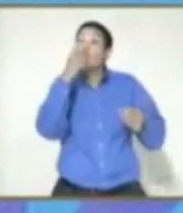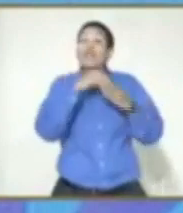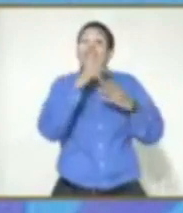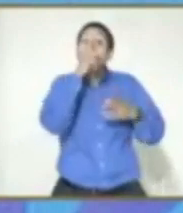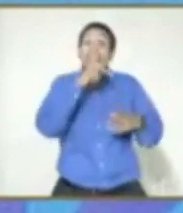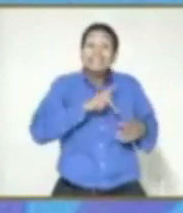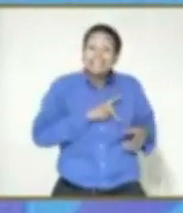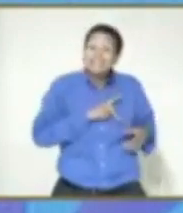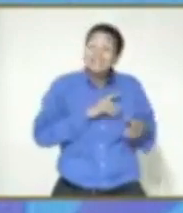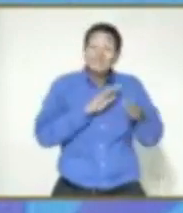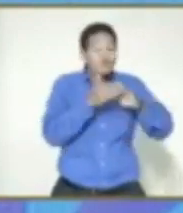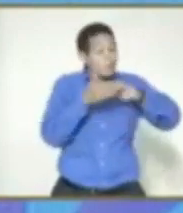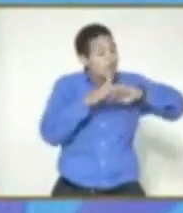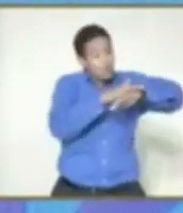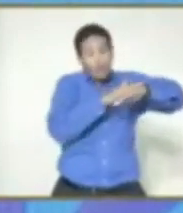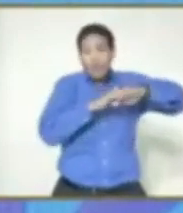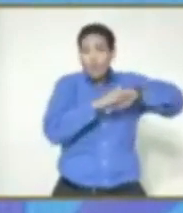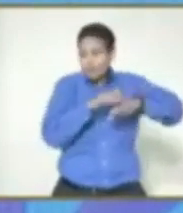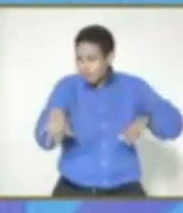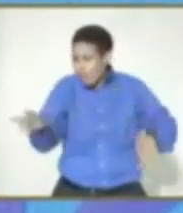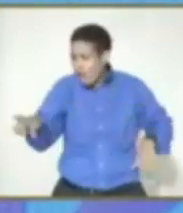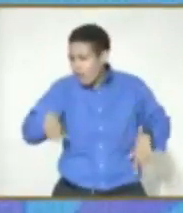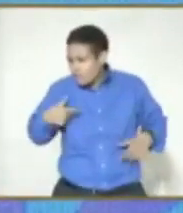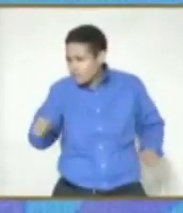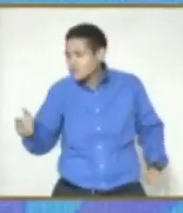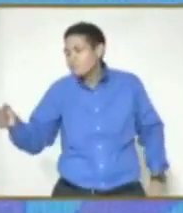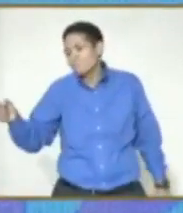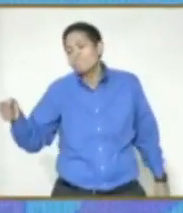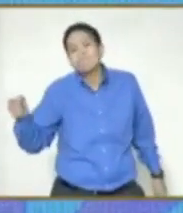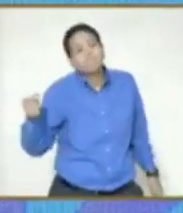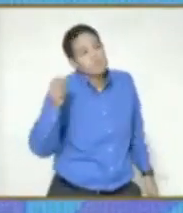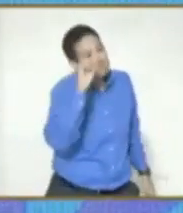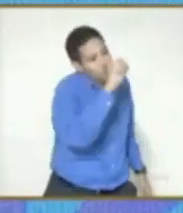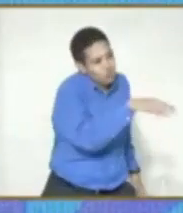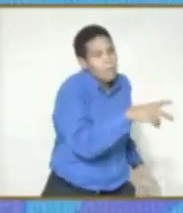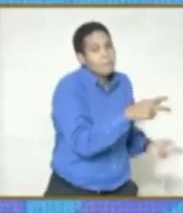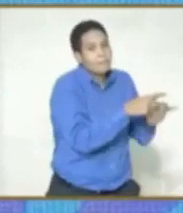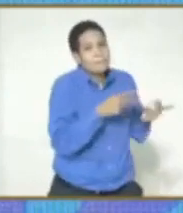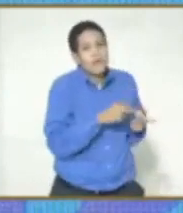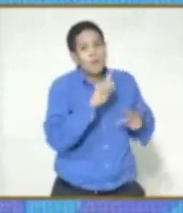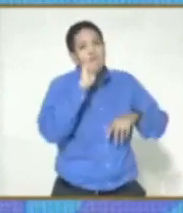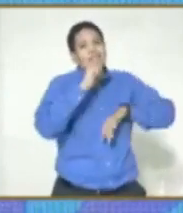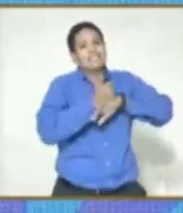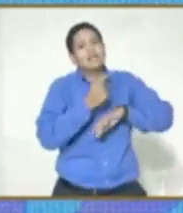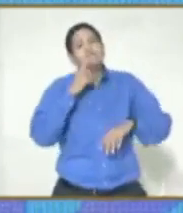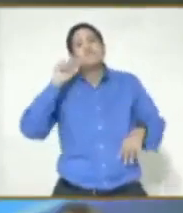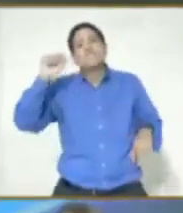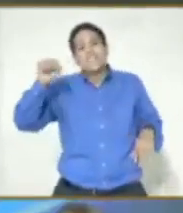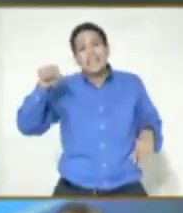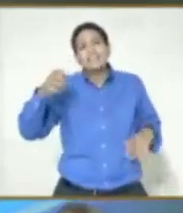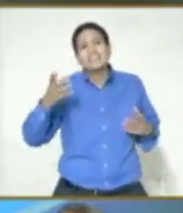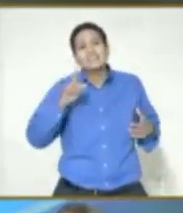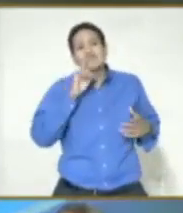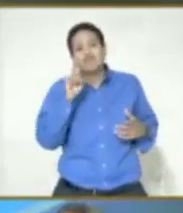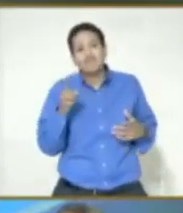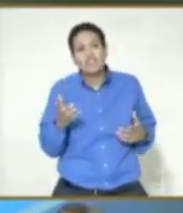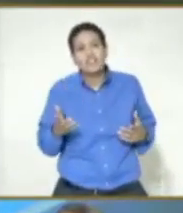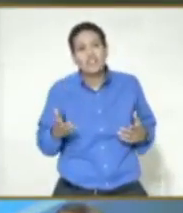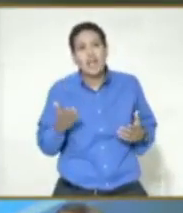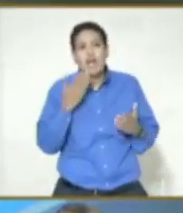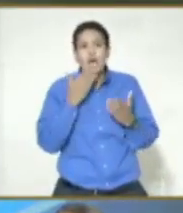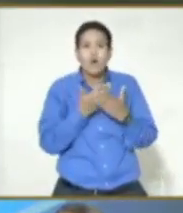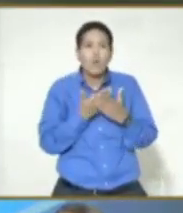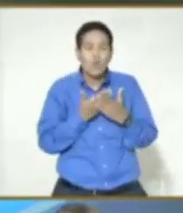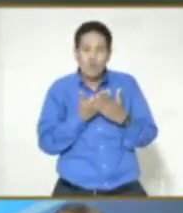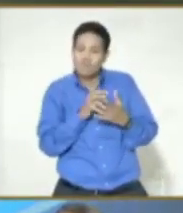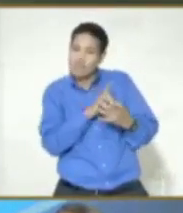area, they are taking them to the facilities that is established. So yes, there is a good